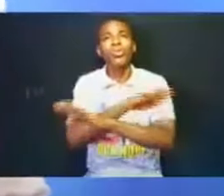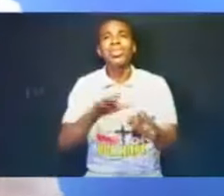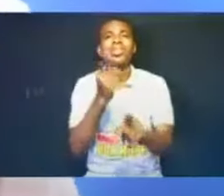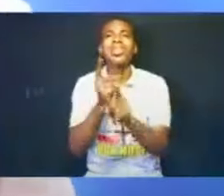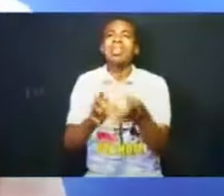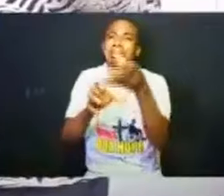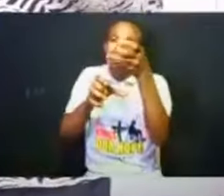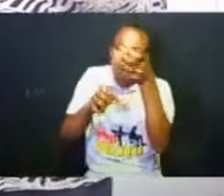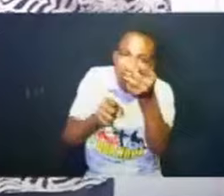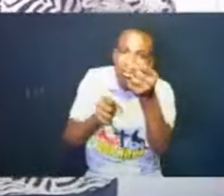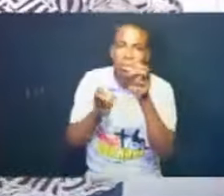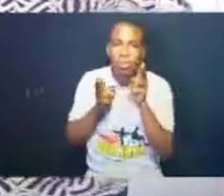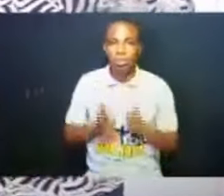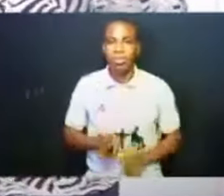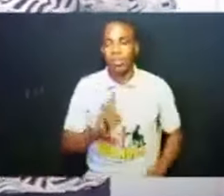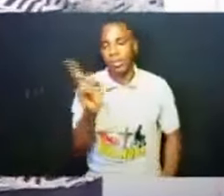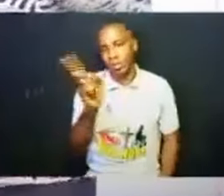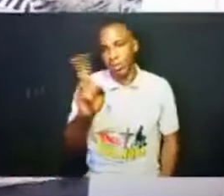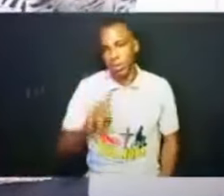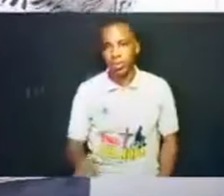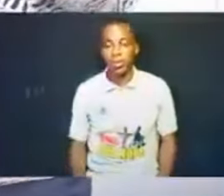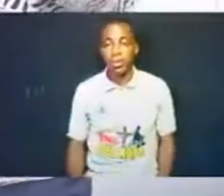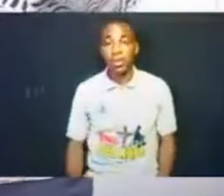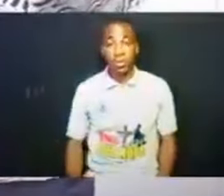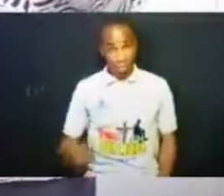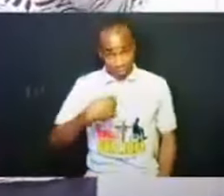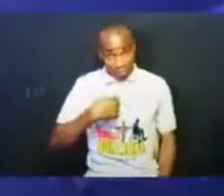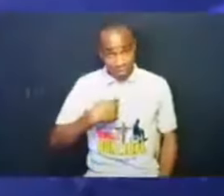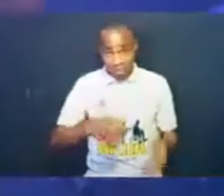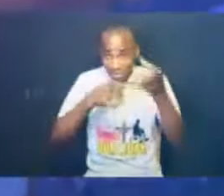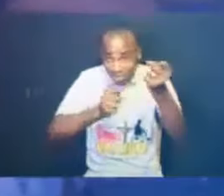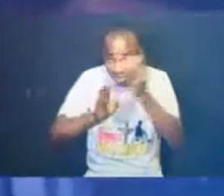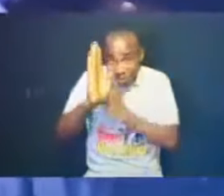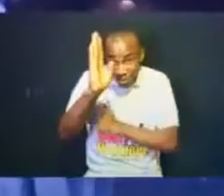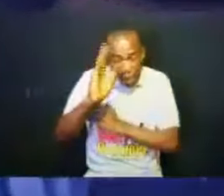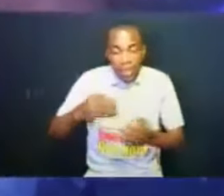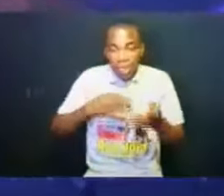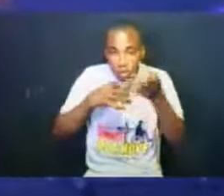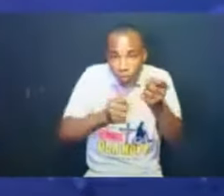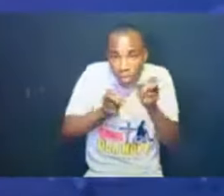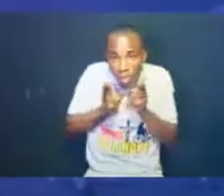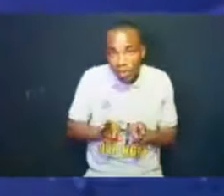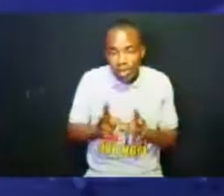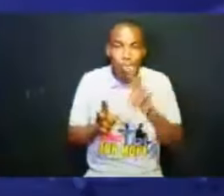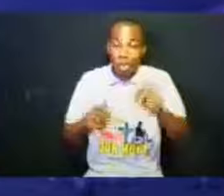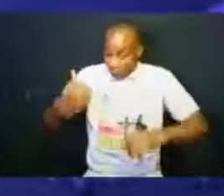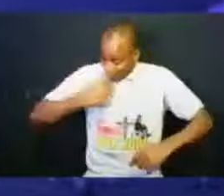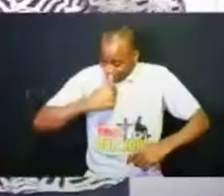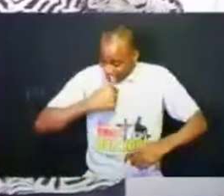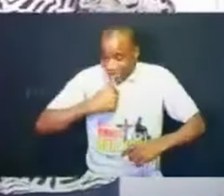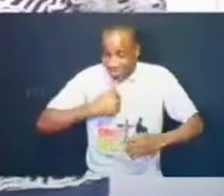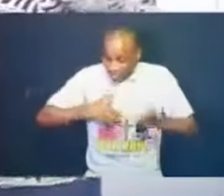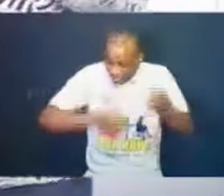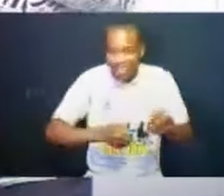human being. Me, I don't trust you. Even, I don't even trust myself.